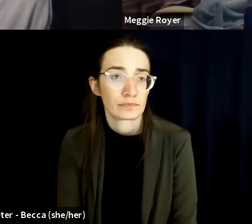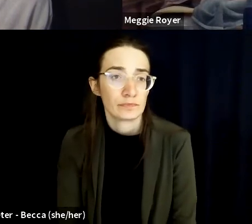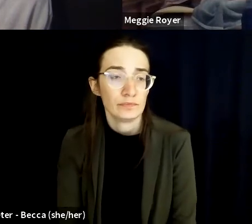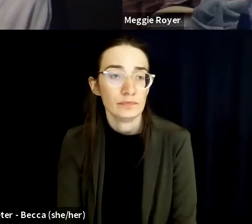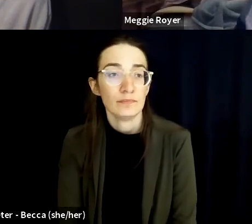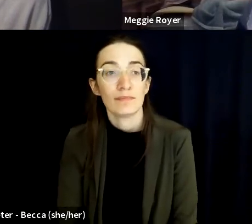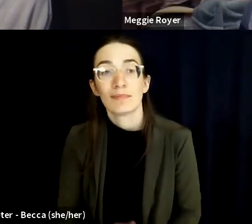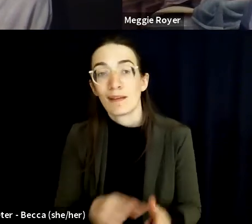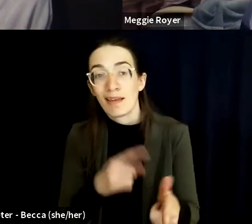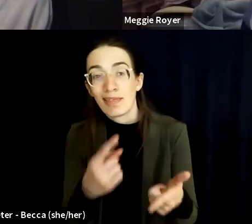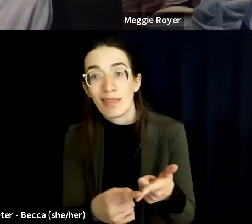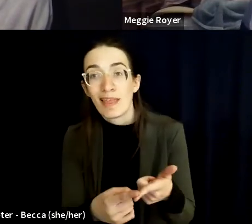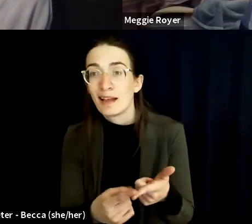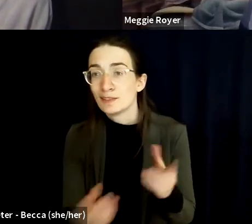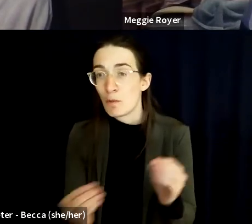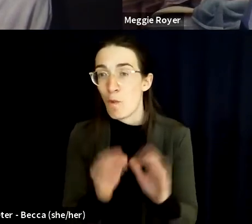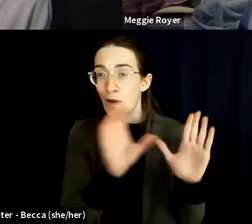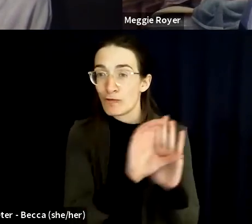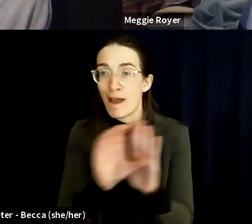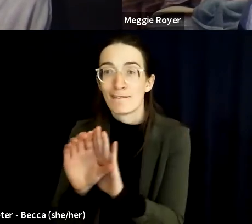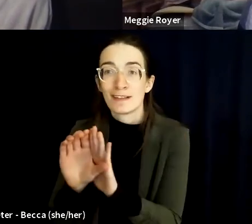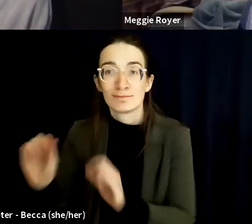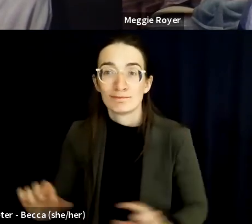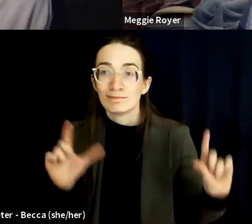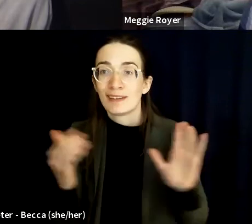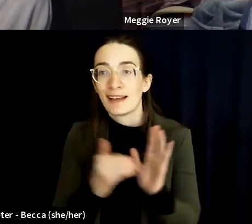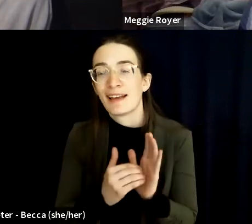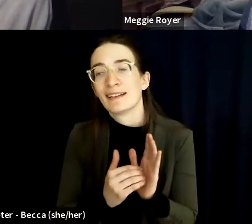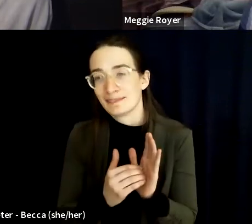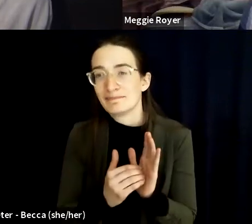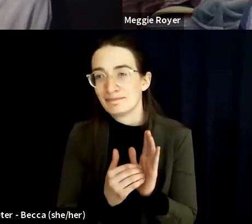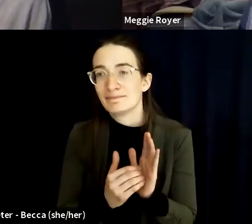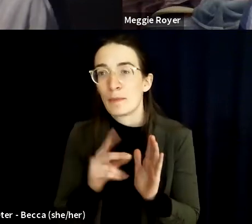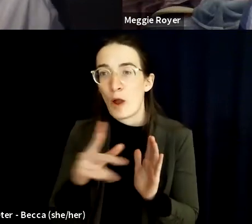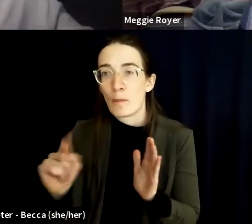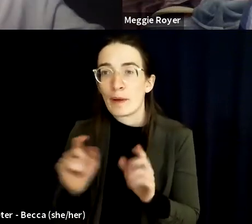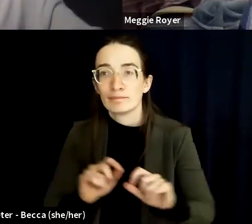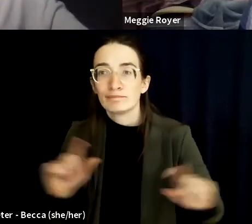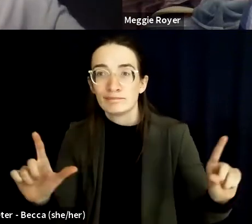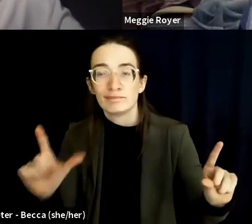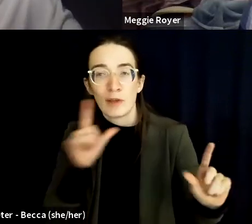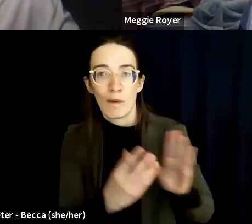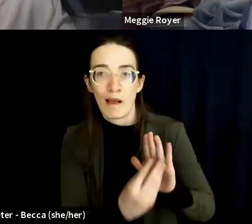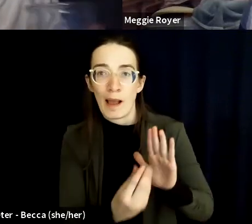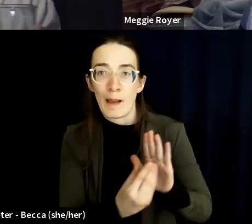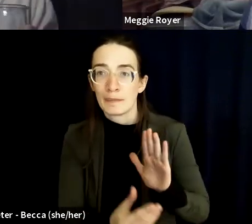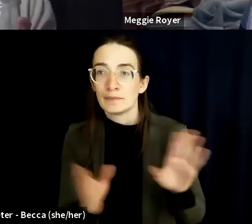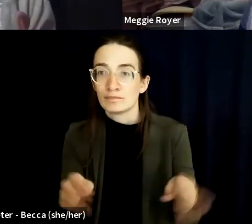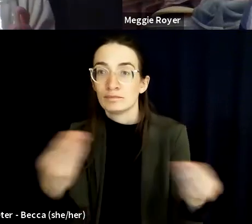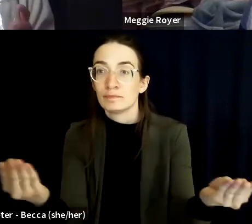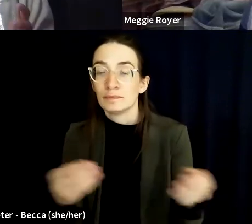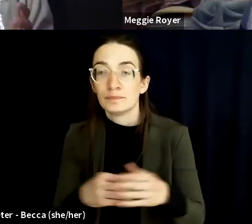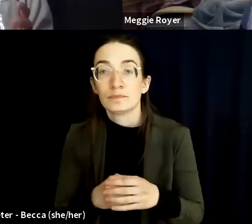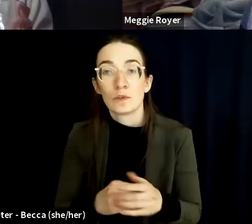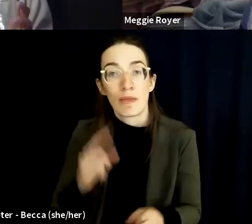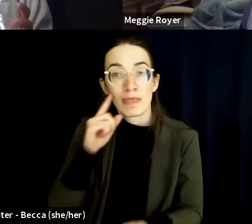And then just a couple more graphics. And again, these will be sent out as well. So I think it was either Brennison or